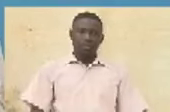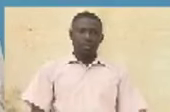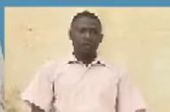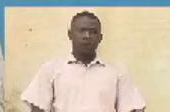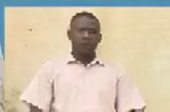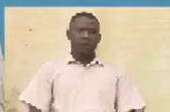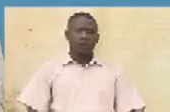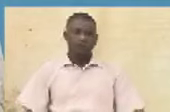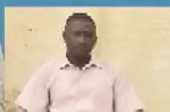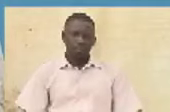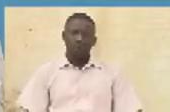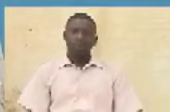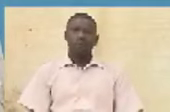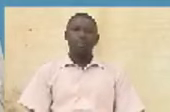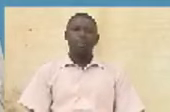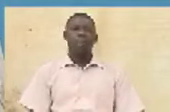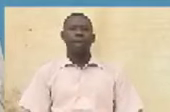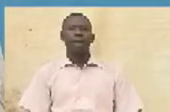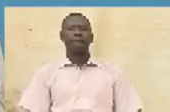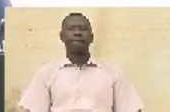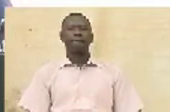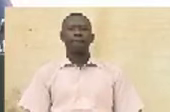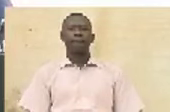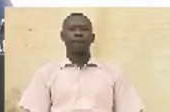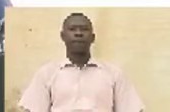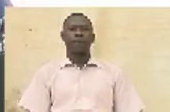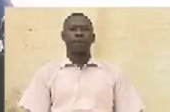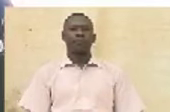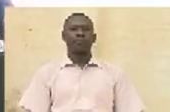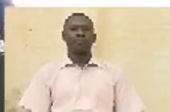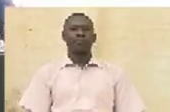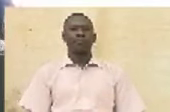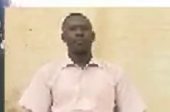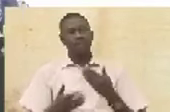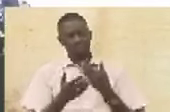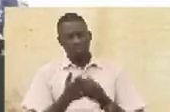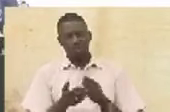Can you tell us what happened after you regained your senses?